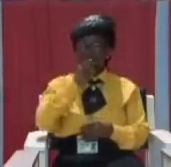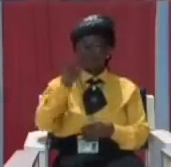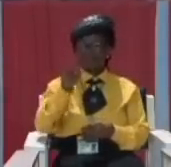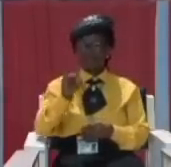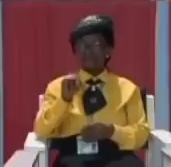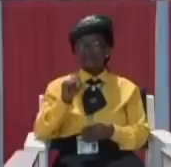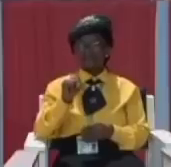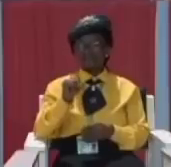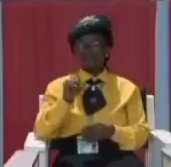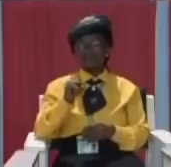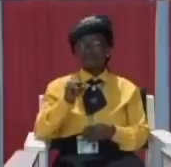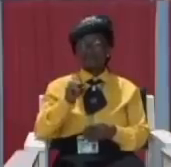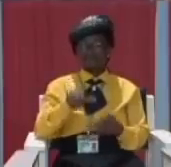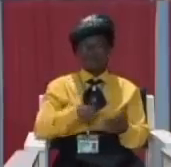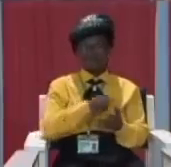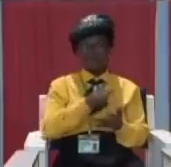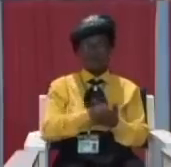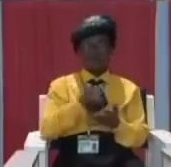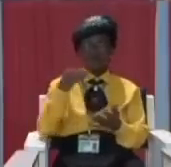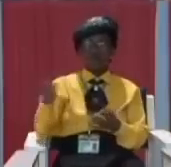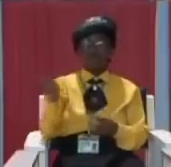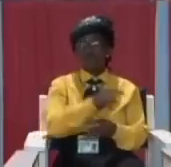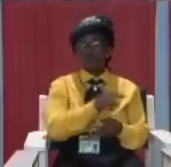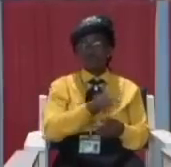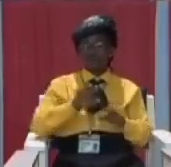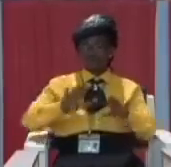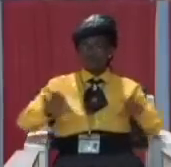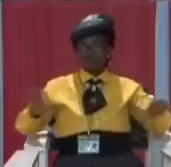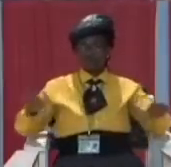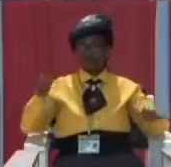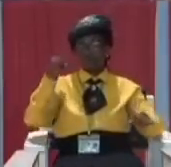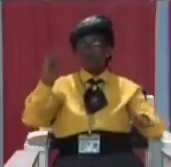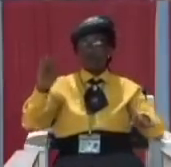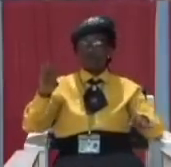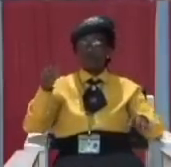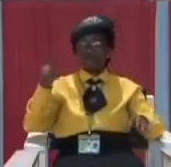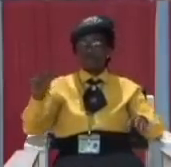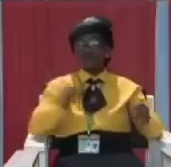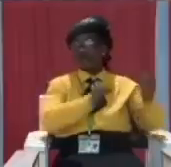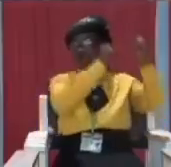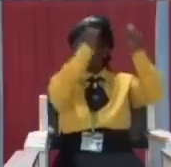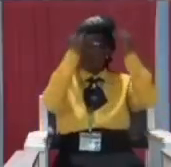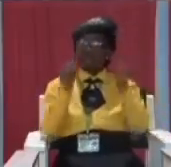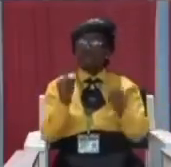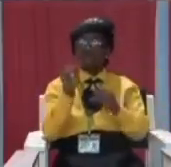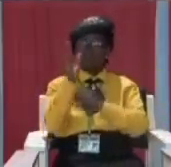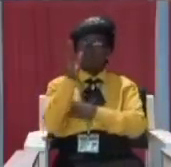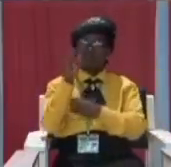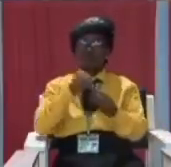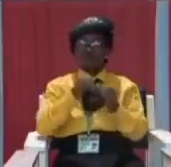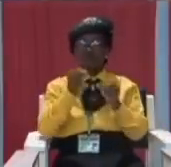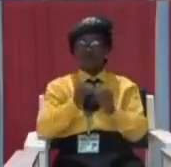that those of you who are children of the Almighty God, number one,